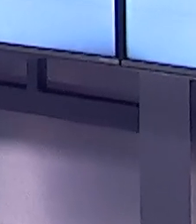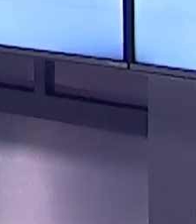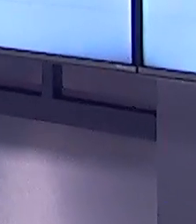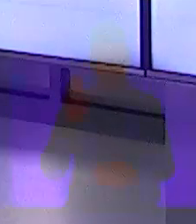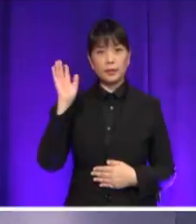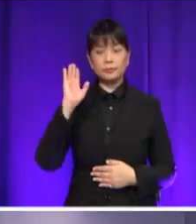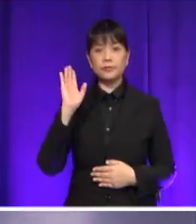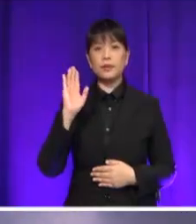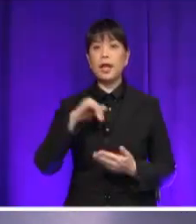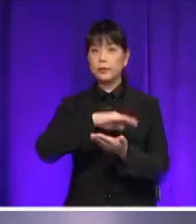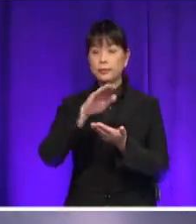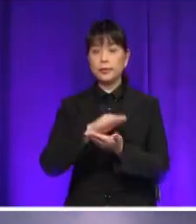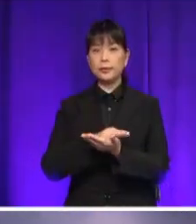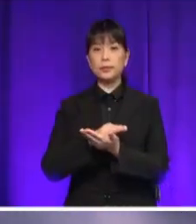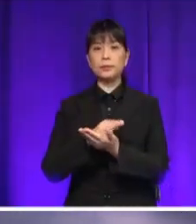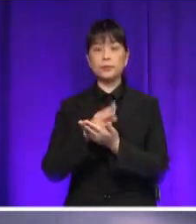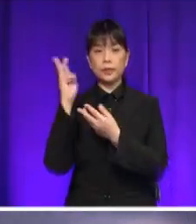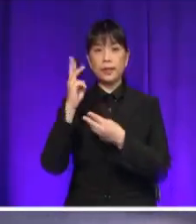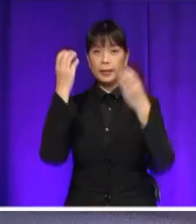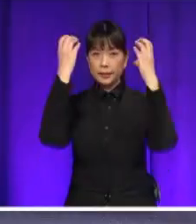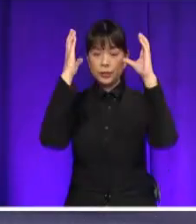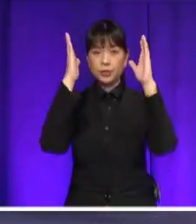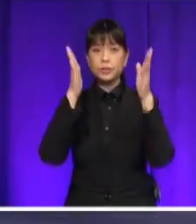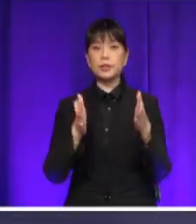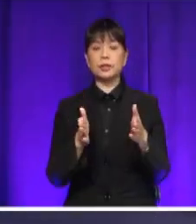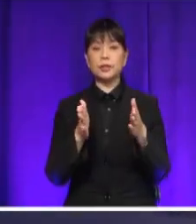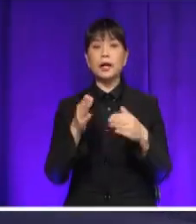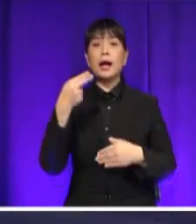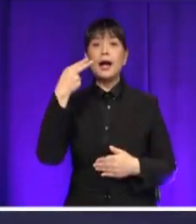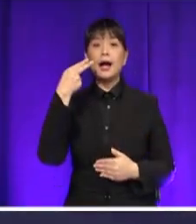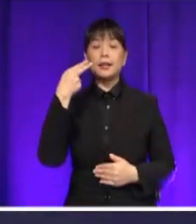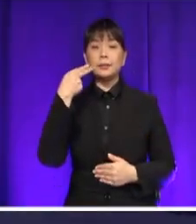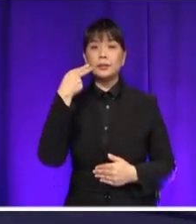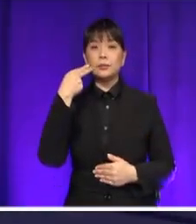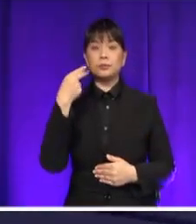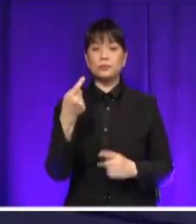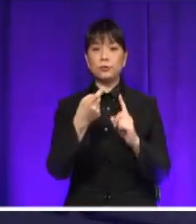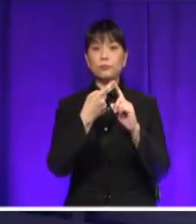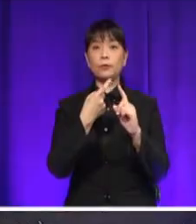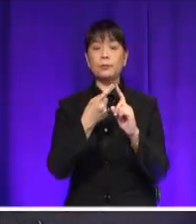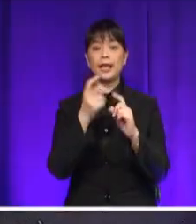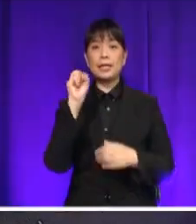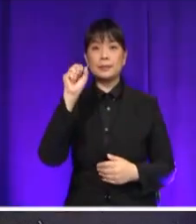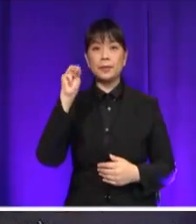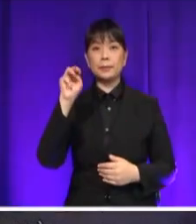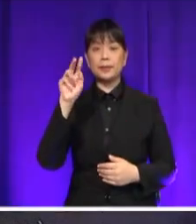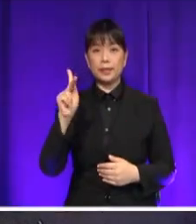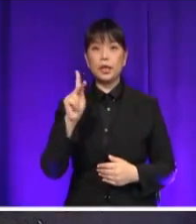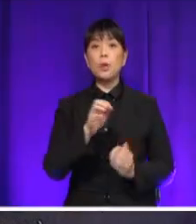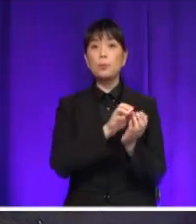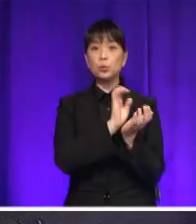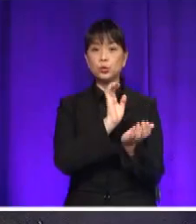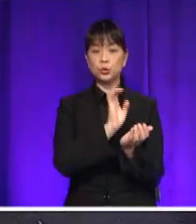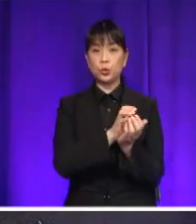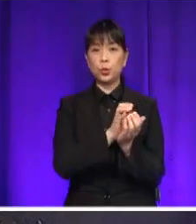Everybody, let's welcome teacher Halimatul Sadia from SMK Pusat Bandar Puchong 1. Hi teacher. Hi Nisa. Welcome to